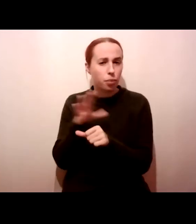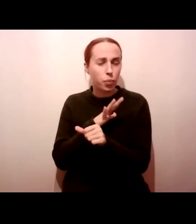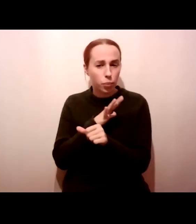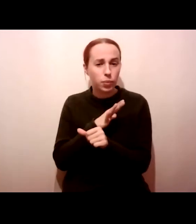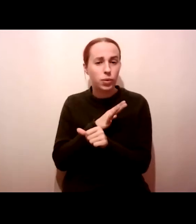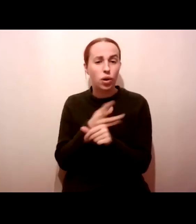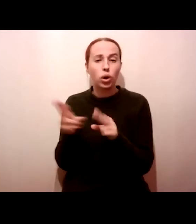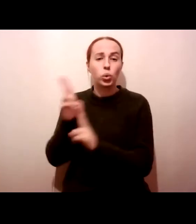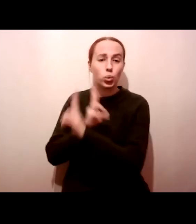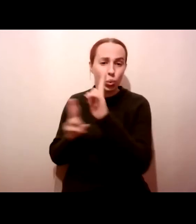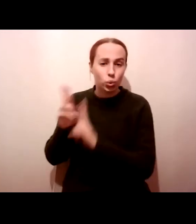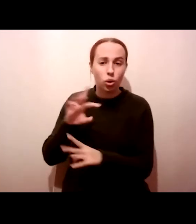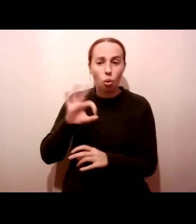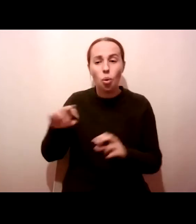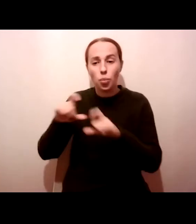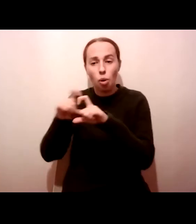it.